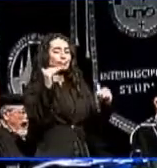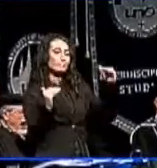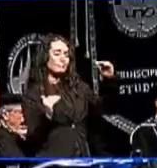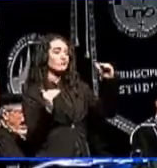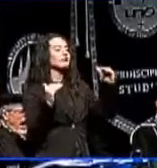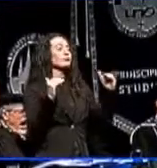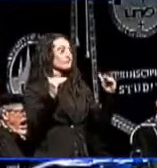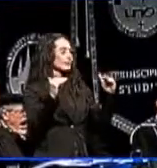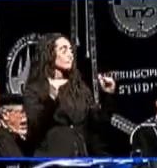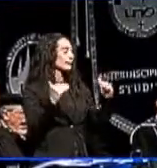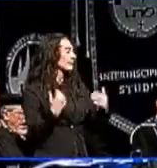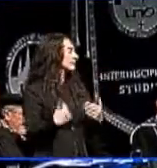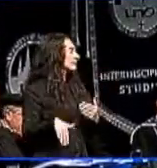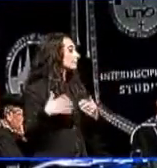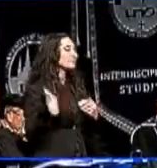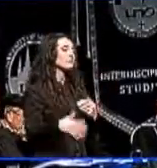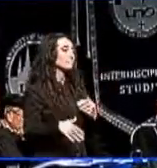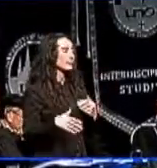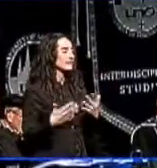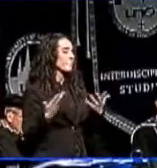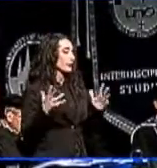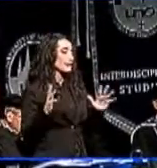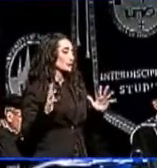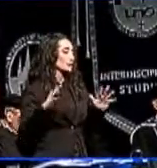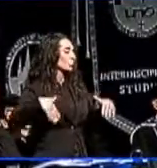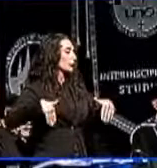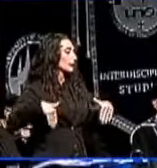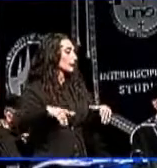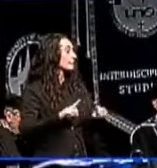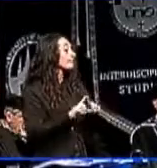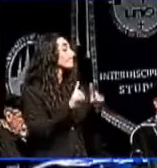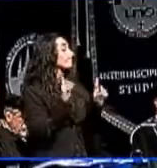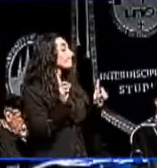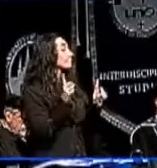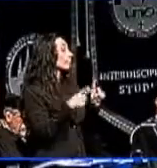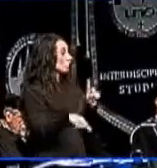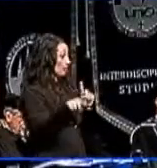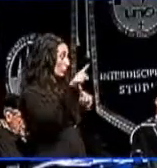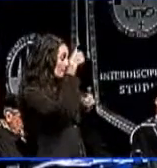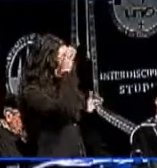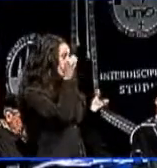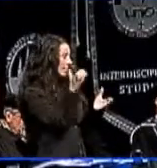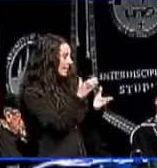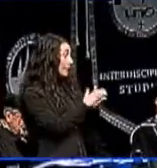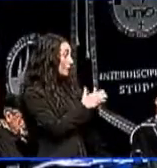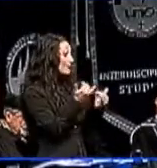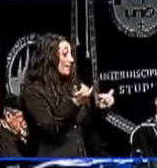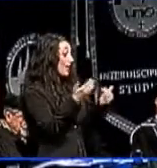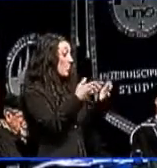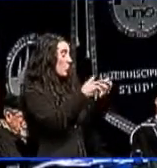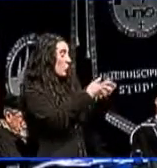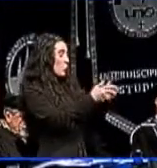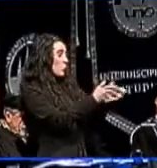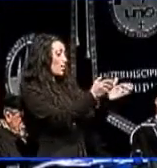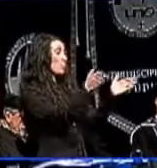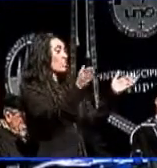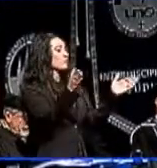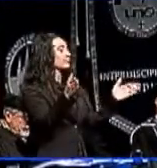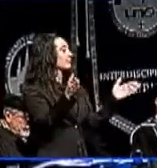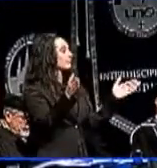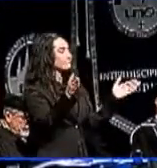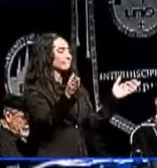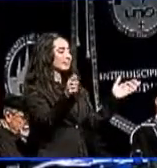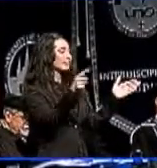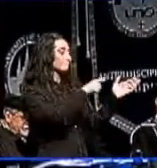percentage-wise, has not closed. In fact, we believe they are widening, and that is not